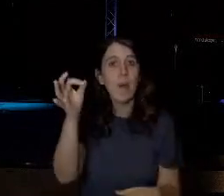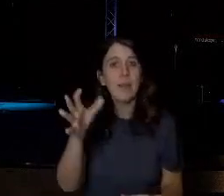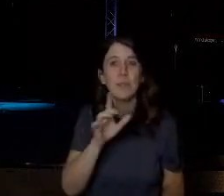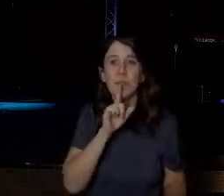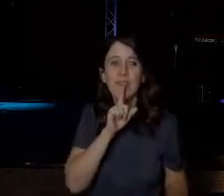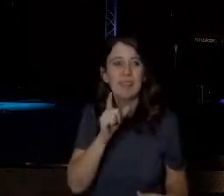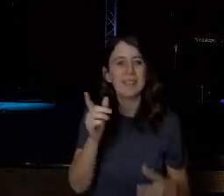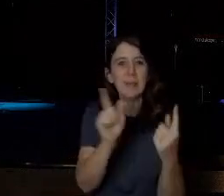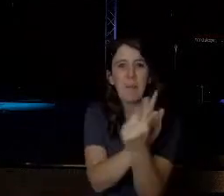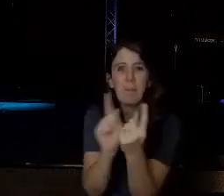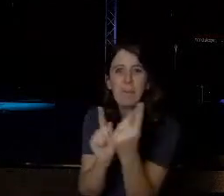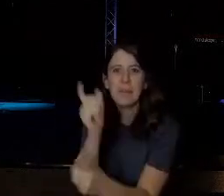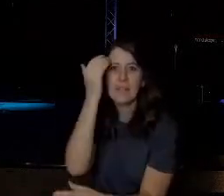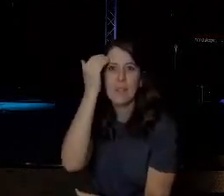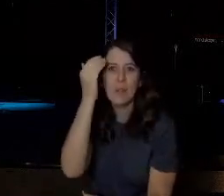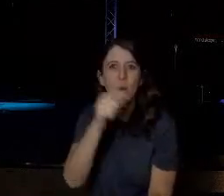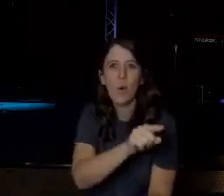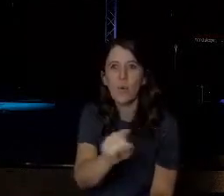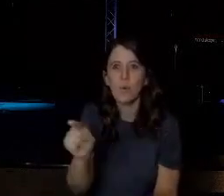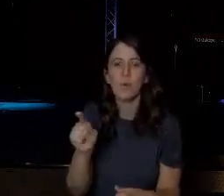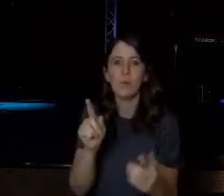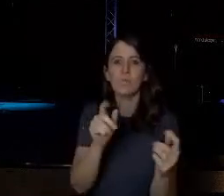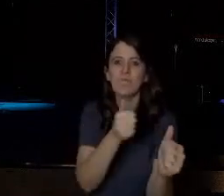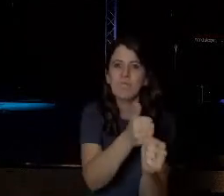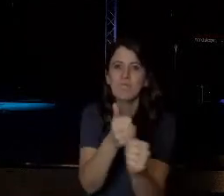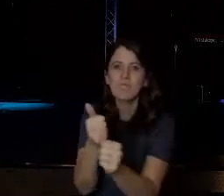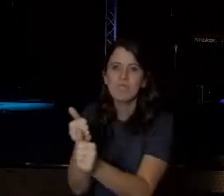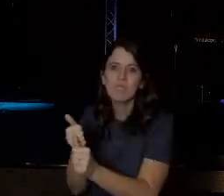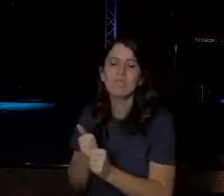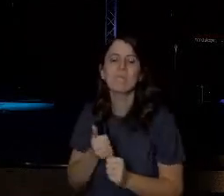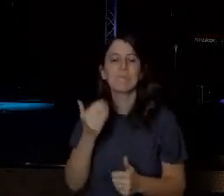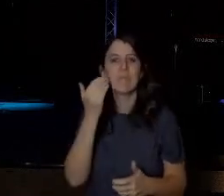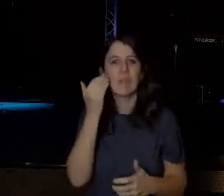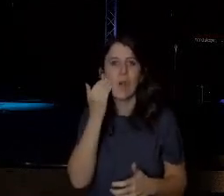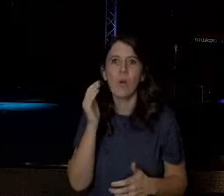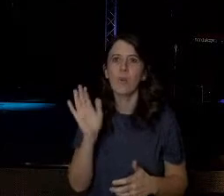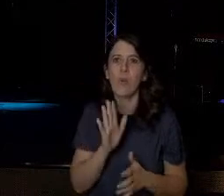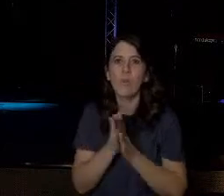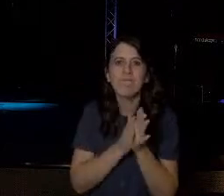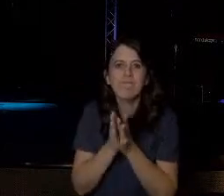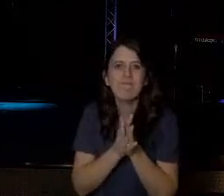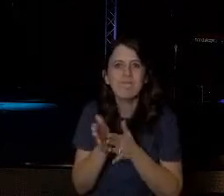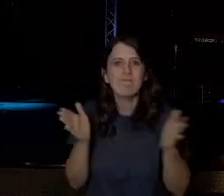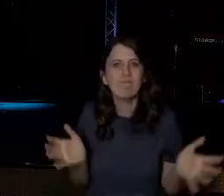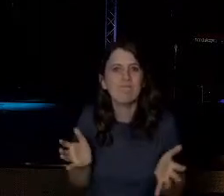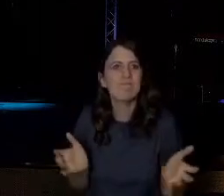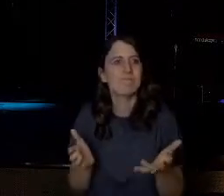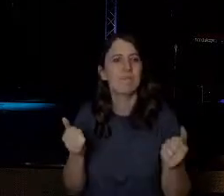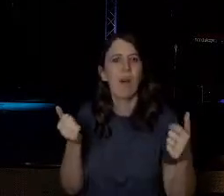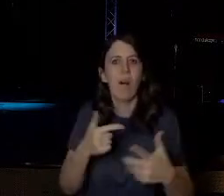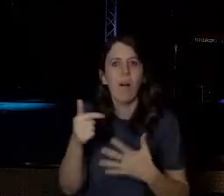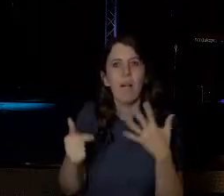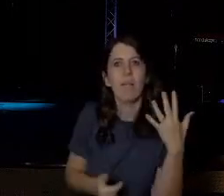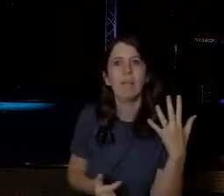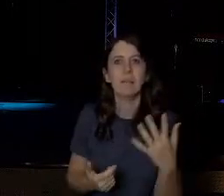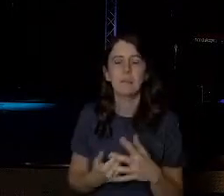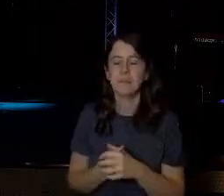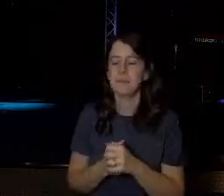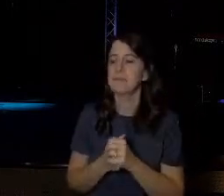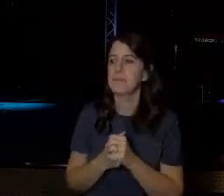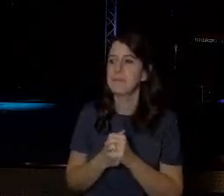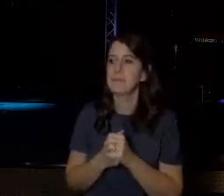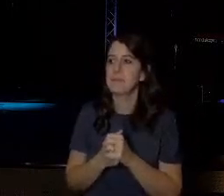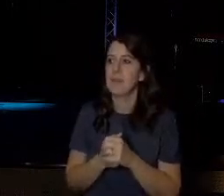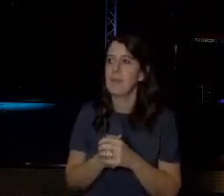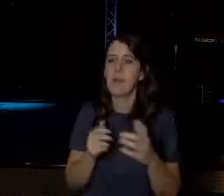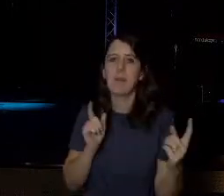just get to know each other, to really get to know you, to get to know what makes you, what drives you, what makes you tick, all of those things. Maybe we can get together